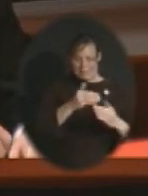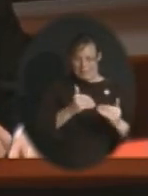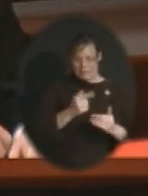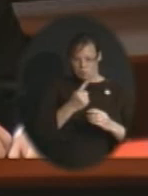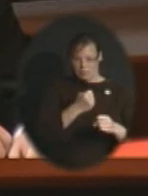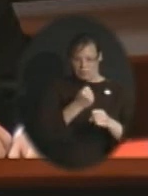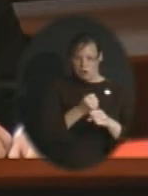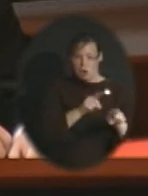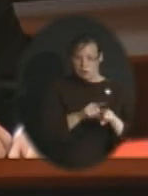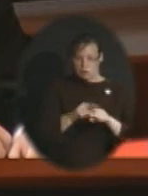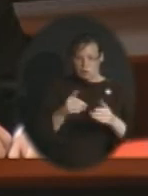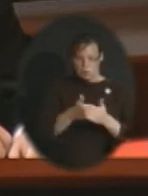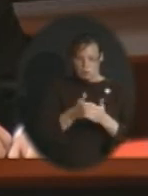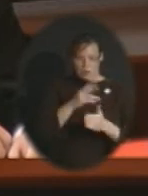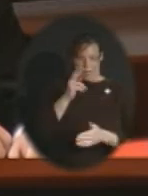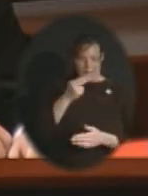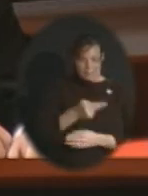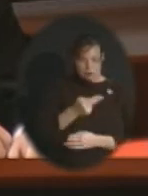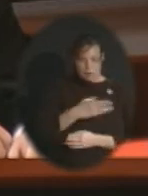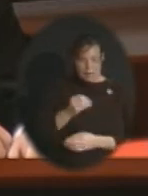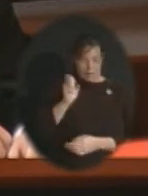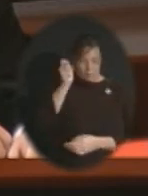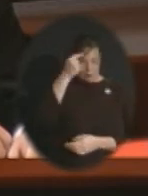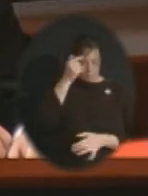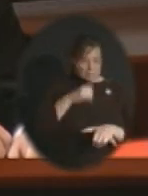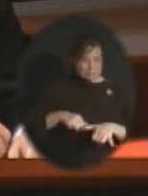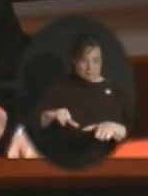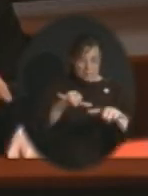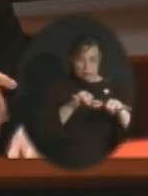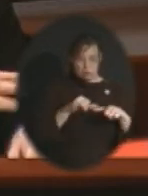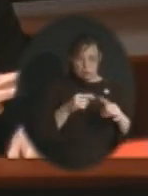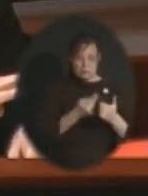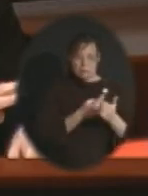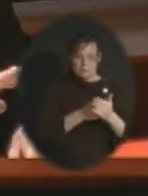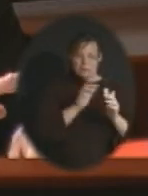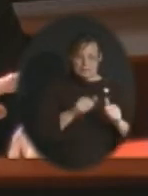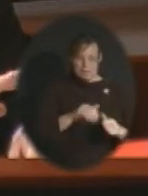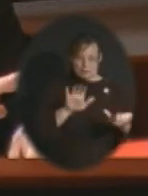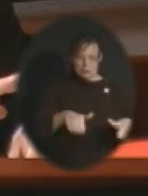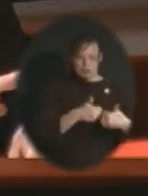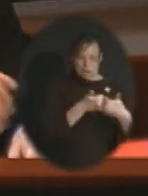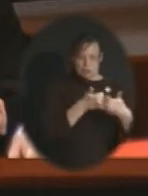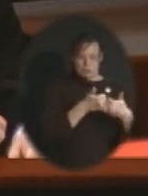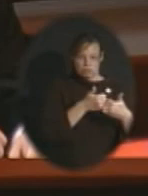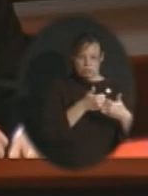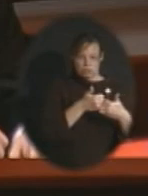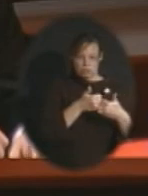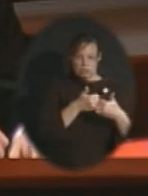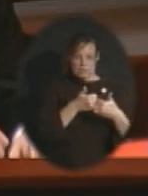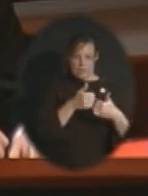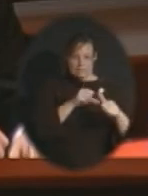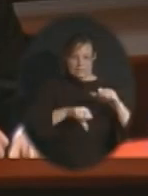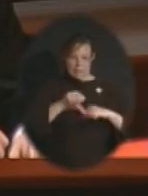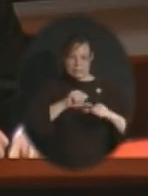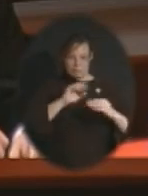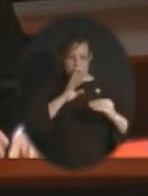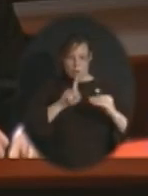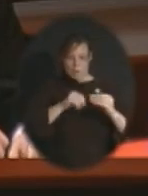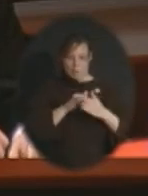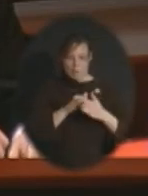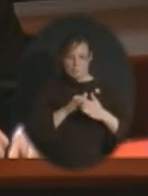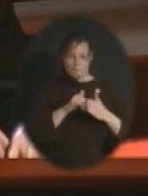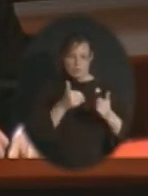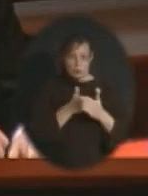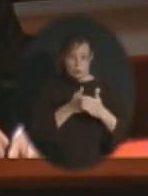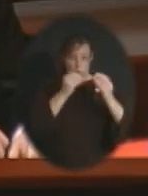as well as new history and government standards. And they say sometimes those can be as challenging as science when we talk about those. The